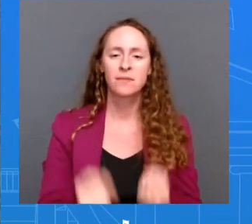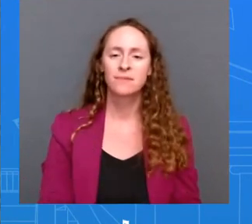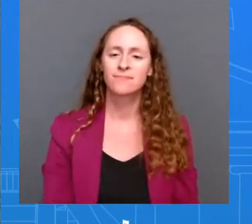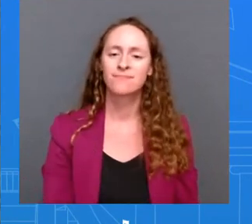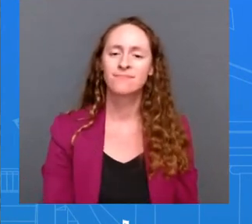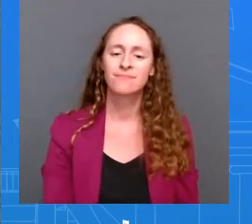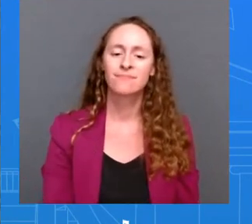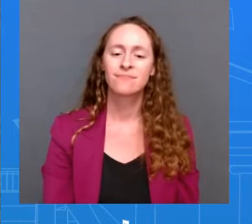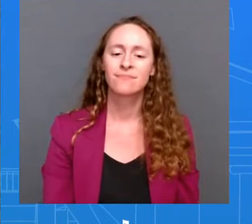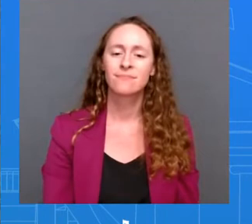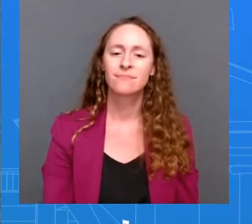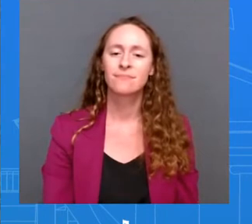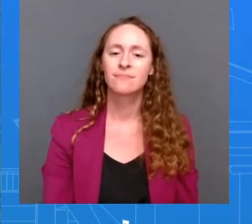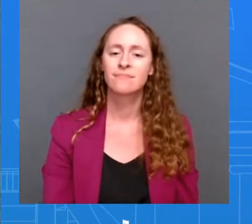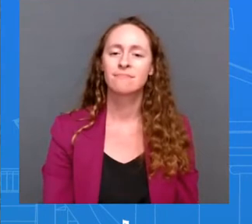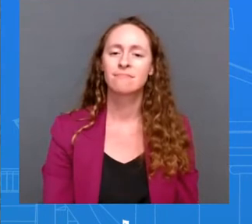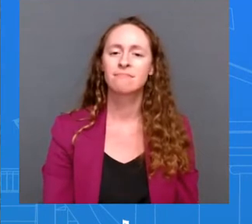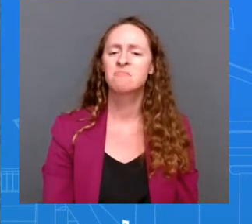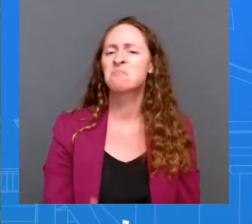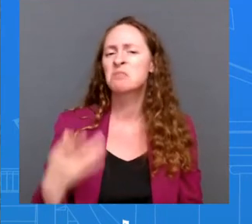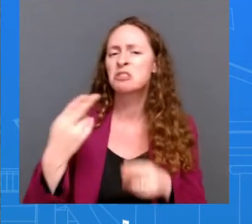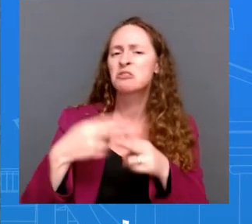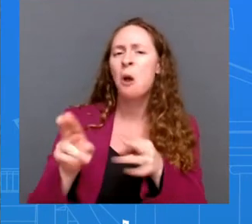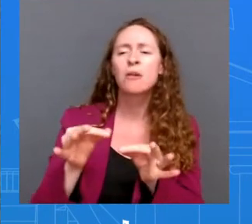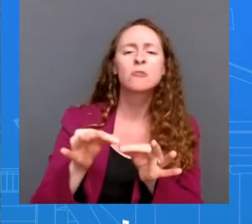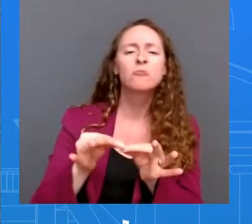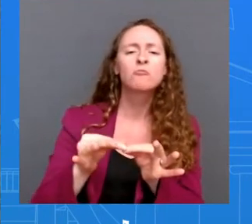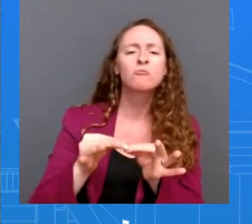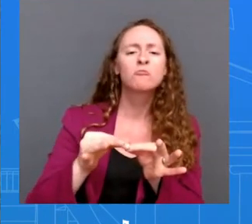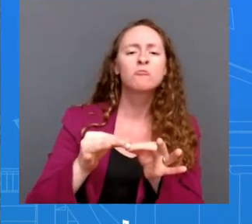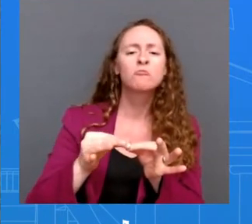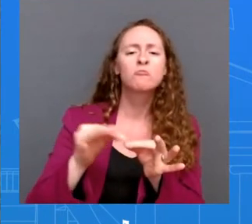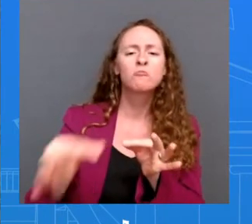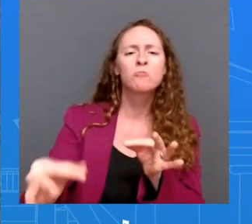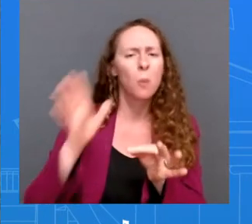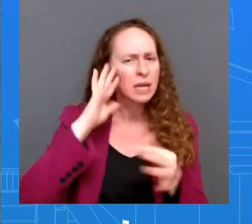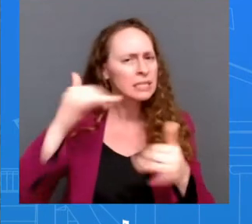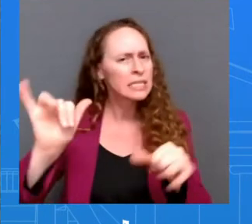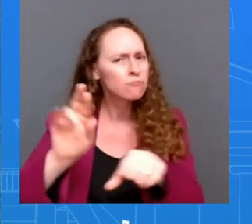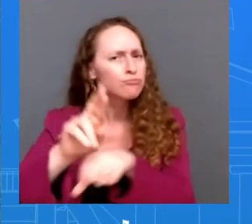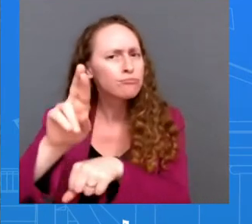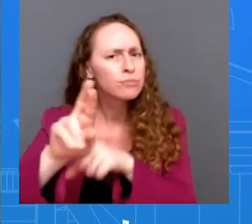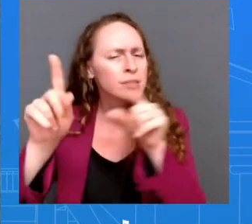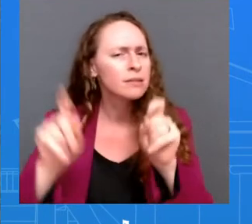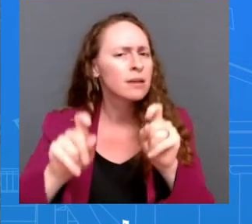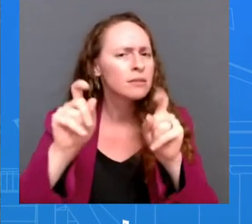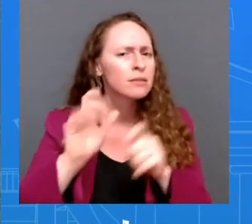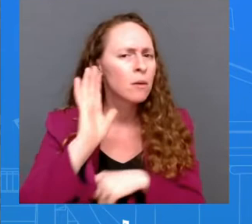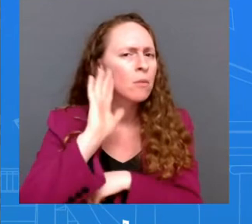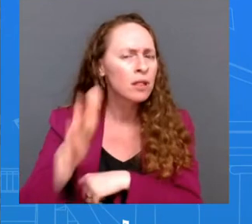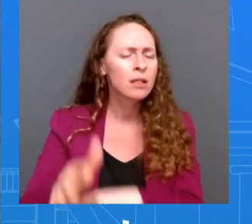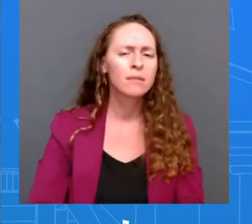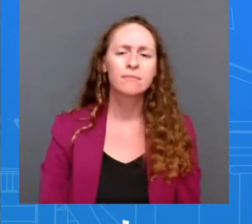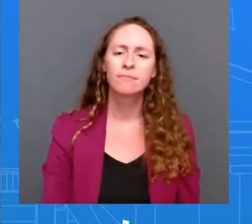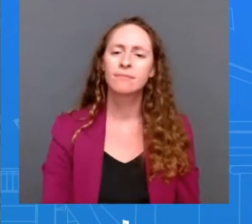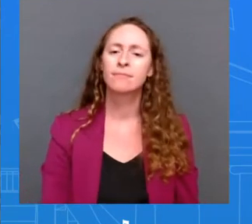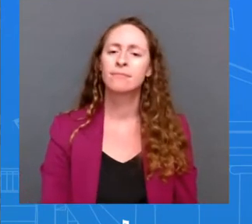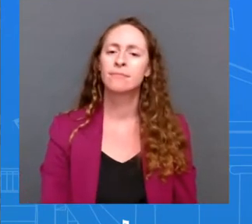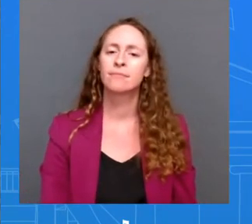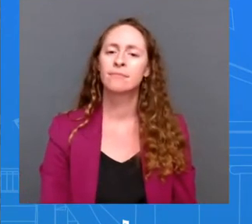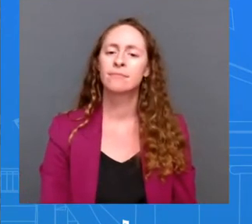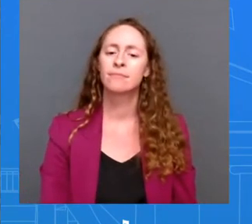period of time. So it's still going to happen, and because it's not being postponed for an exorbitant amount of